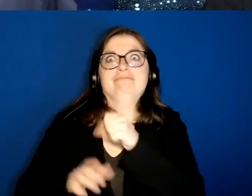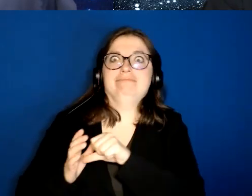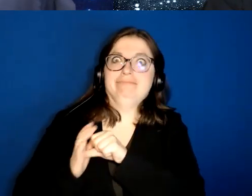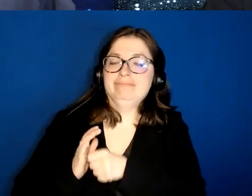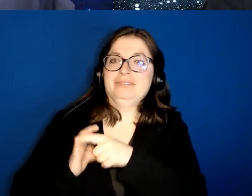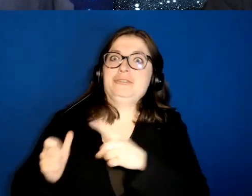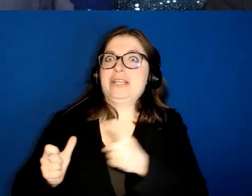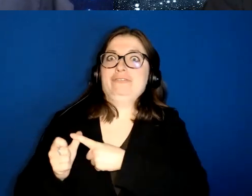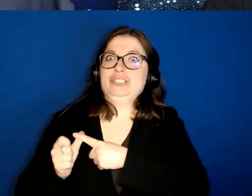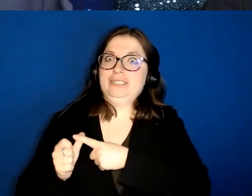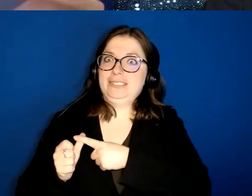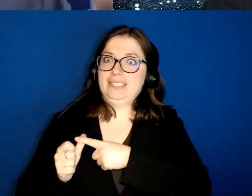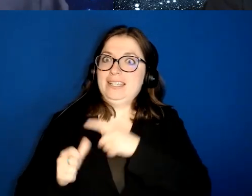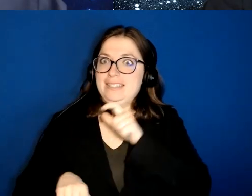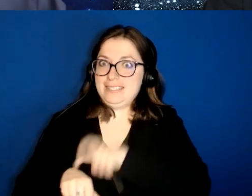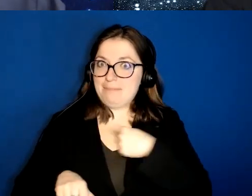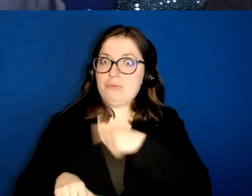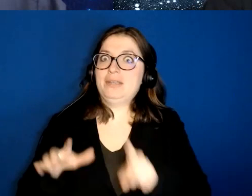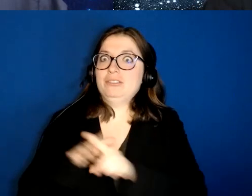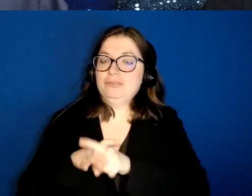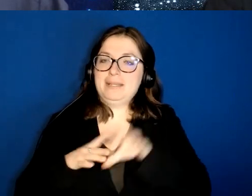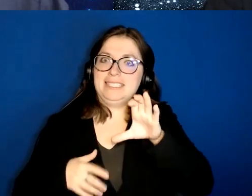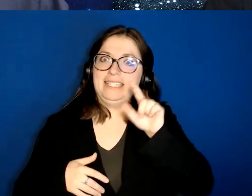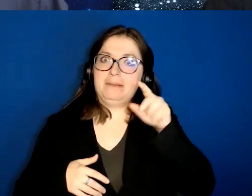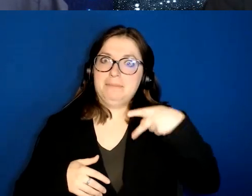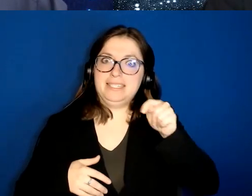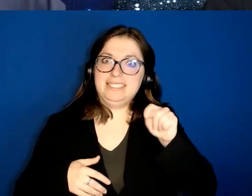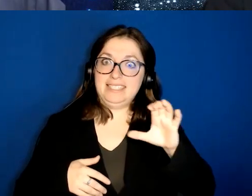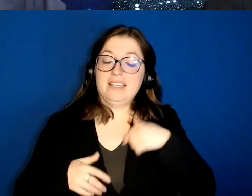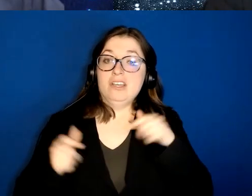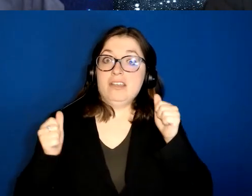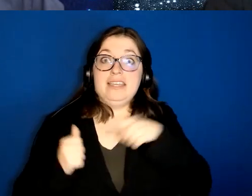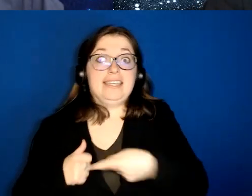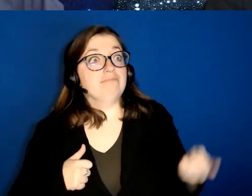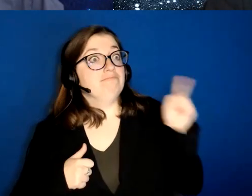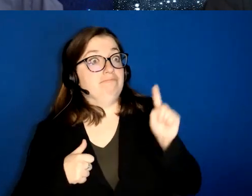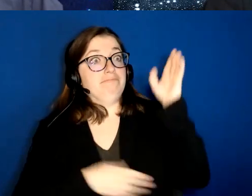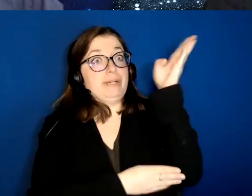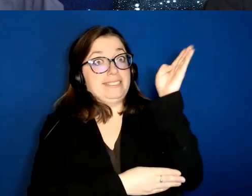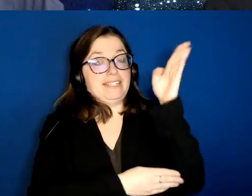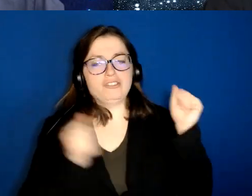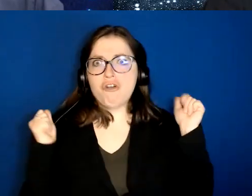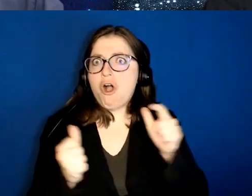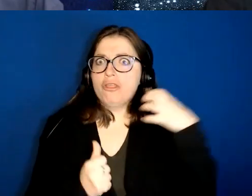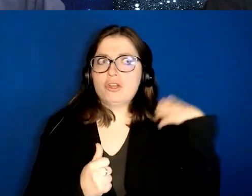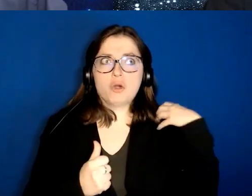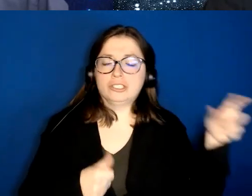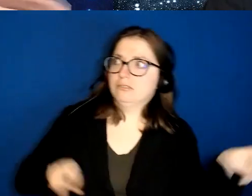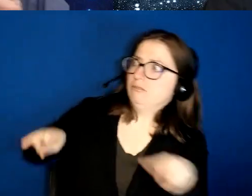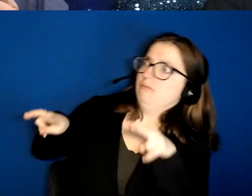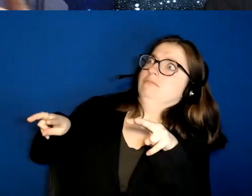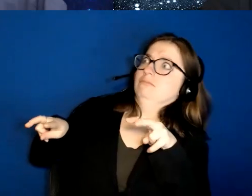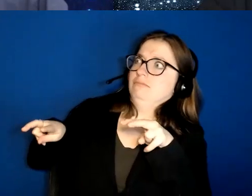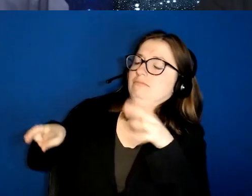he made a presentation, and all the coaches who were watching the presentation said, "Wow, that's incredible. That was